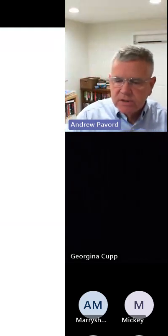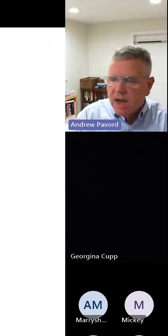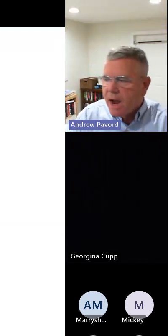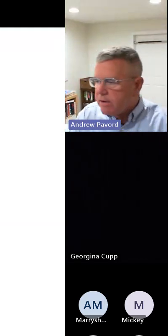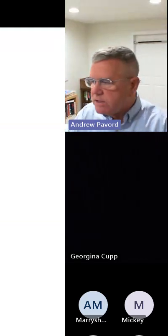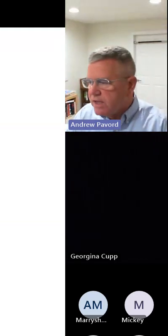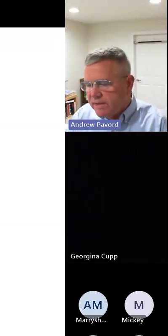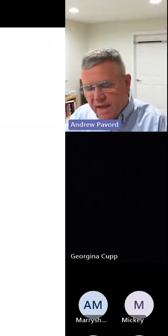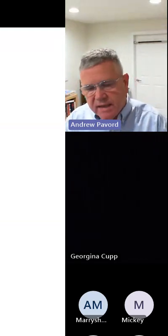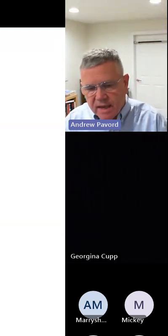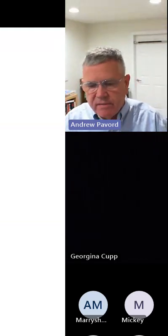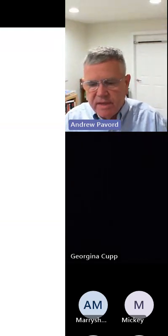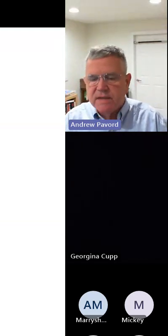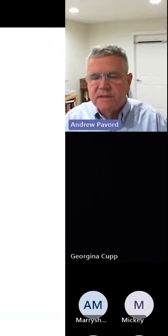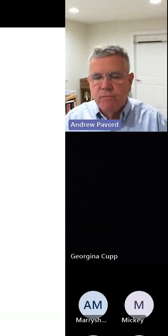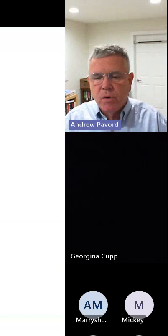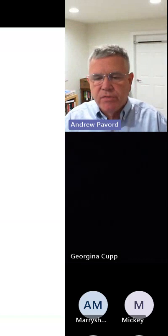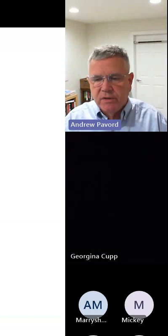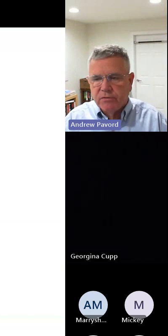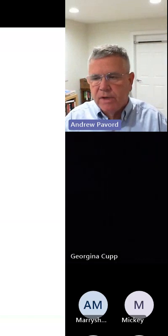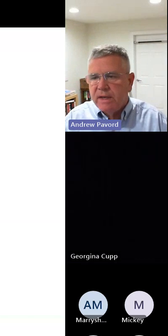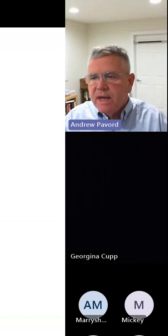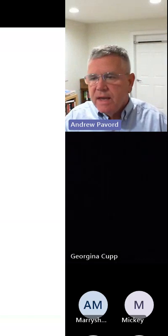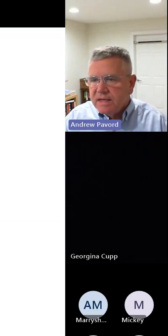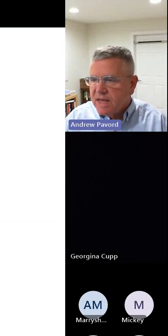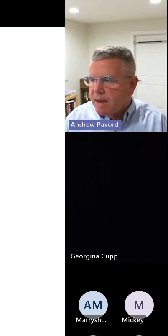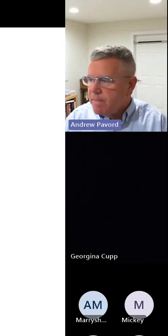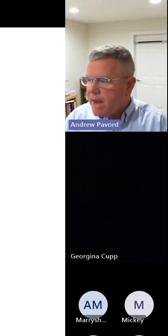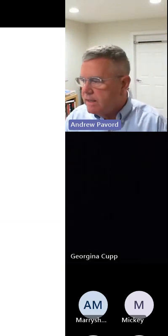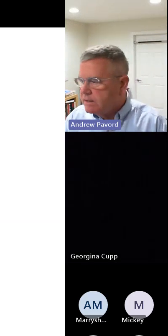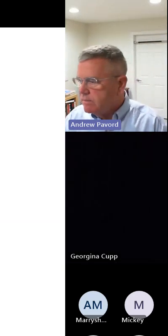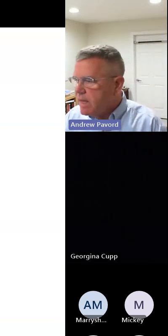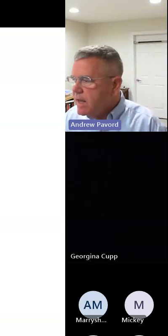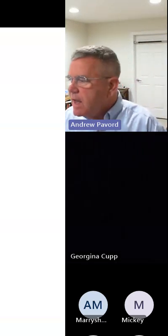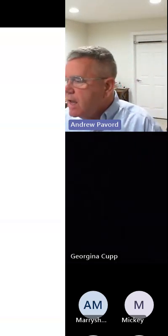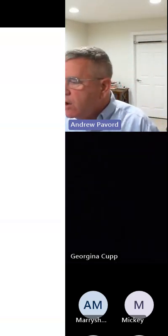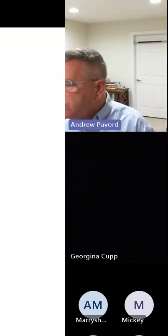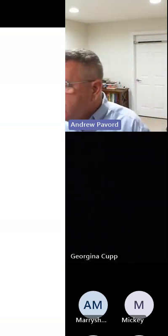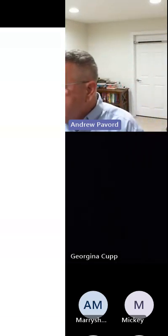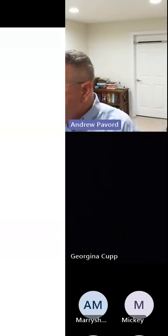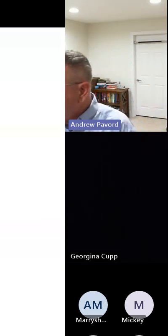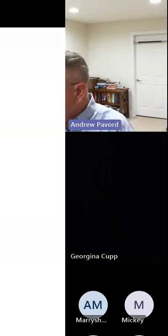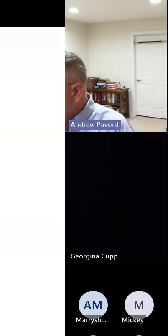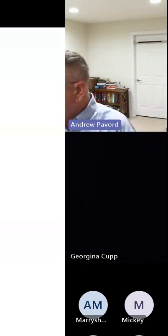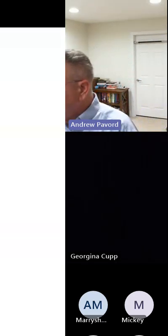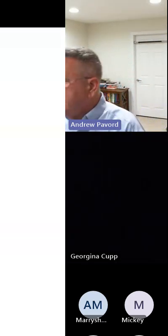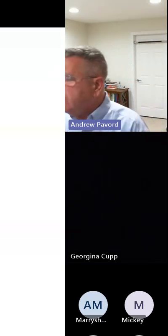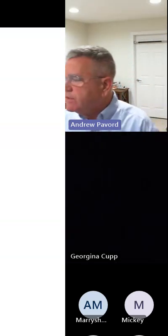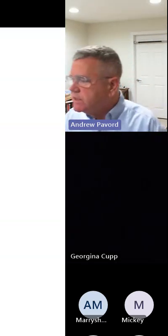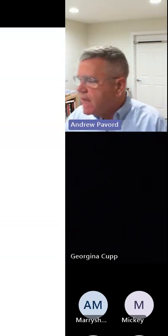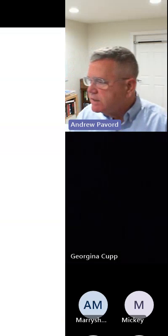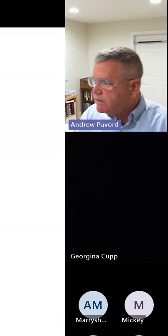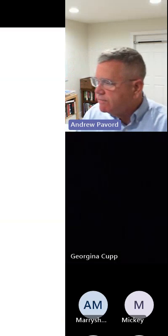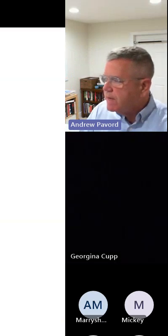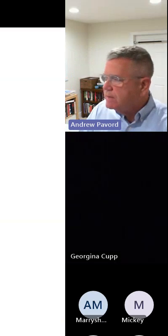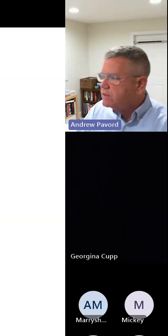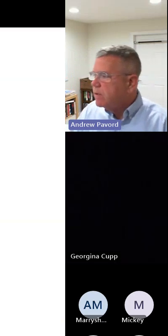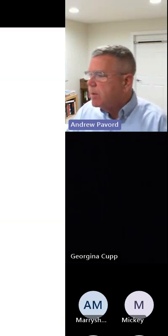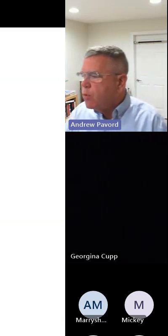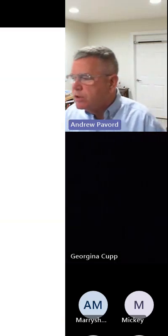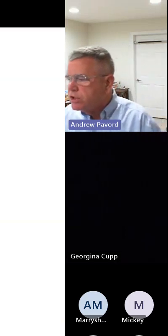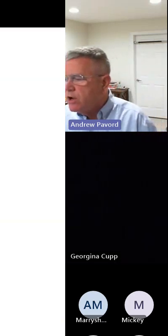to report to Congress. And again, the SF 133 is that mechanism. It also allows the monitoring of the status